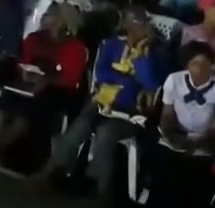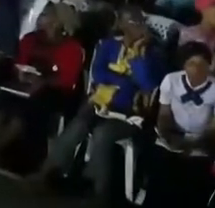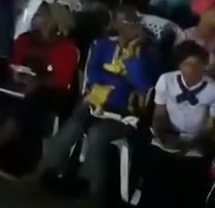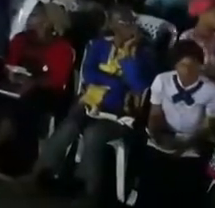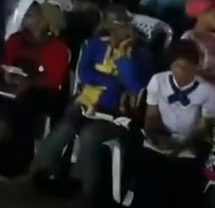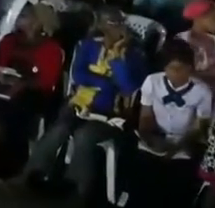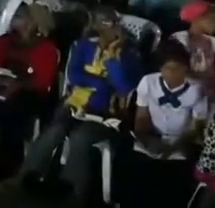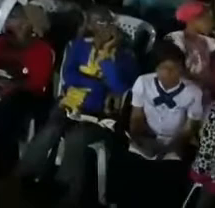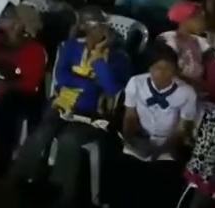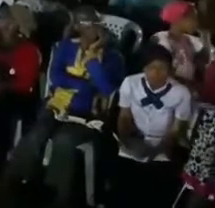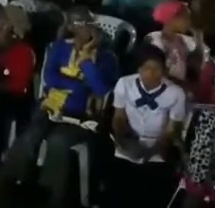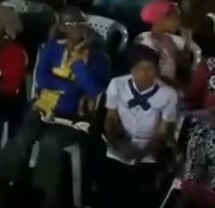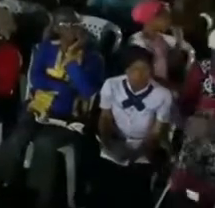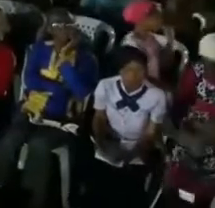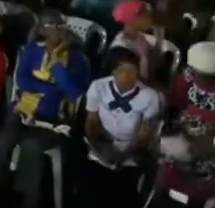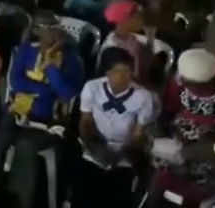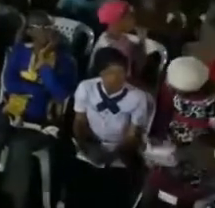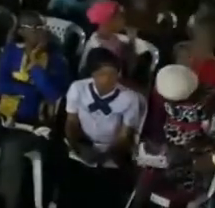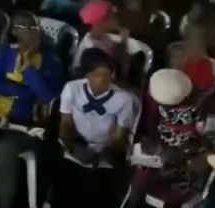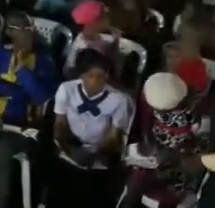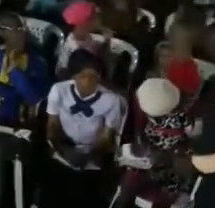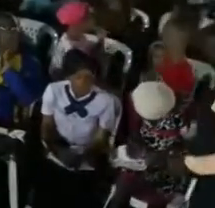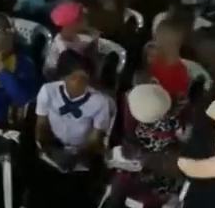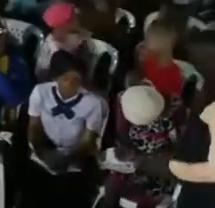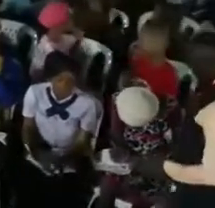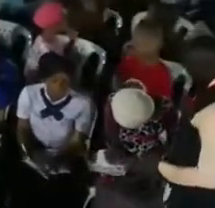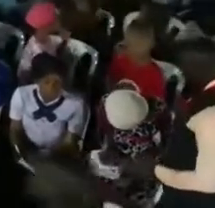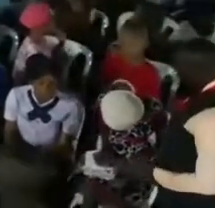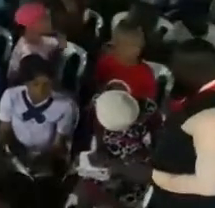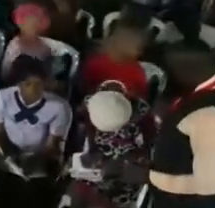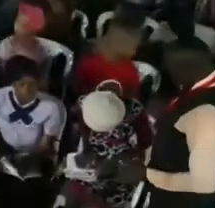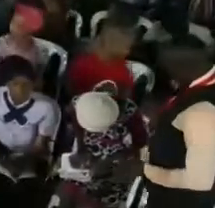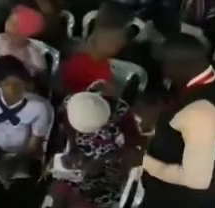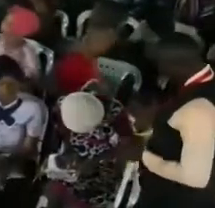Take the address, their phone numbers,